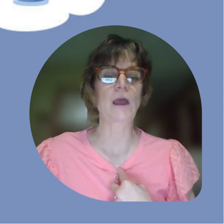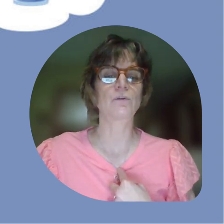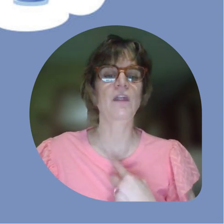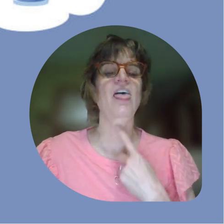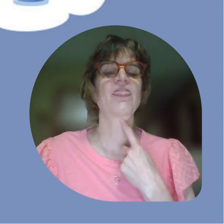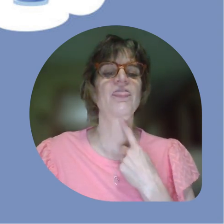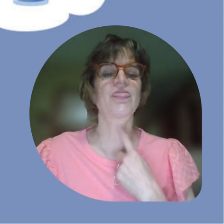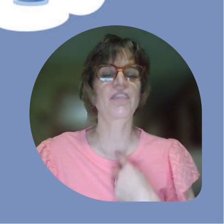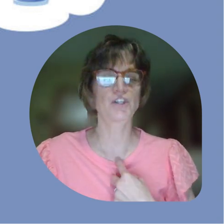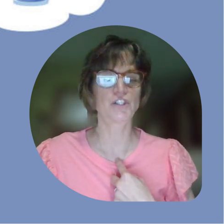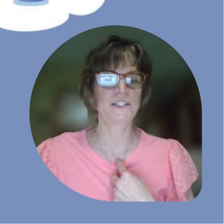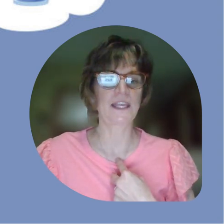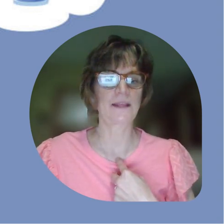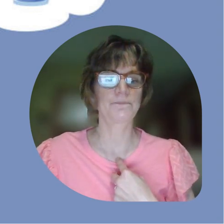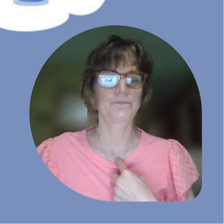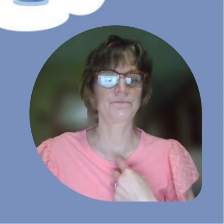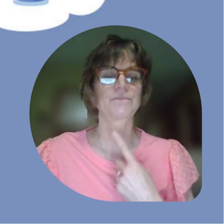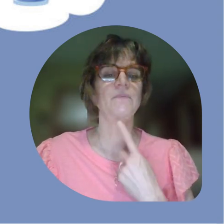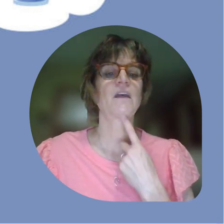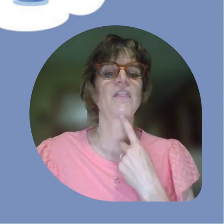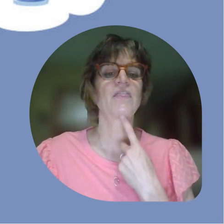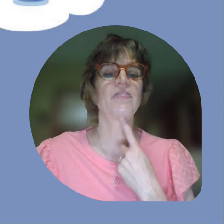go down. Thirsty.